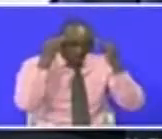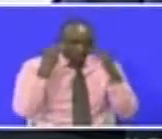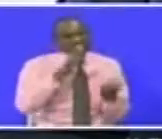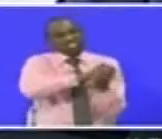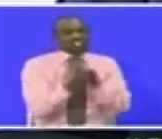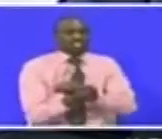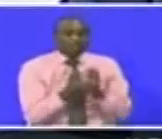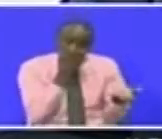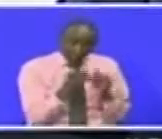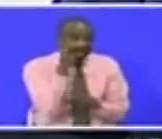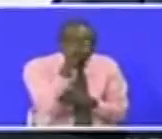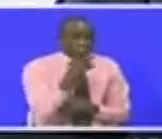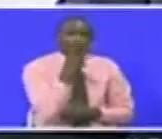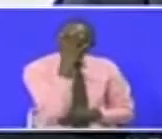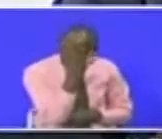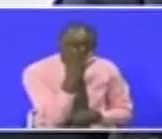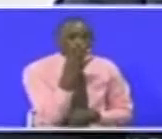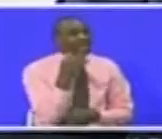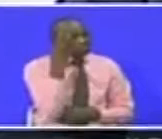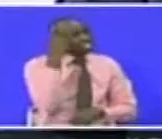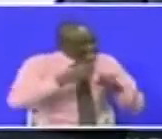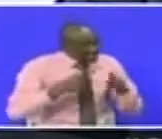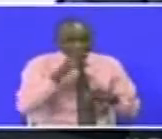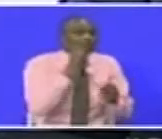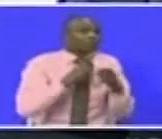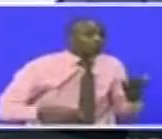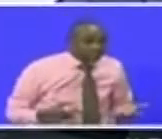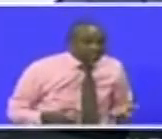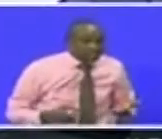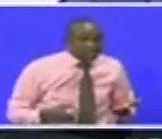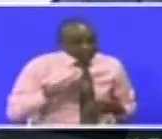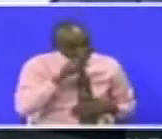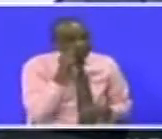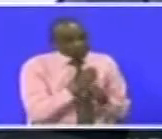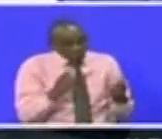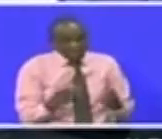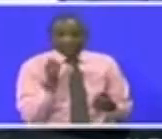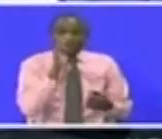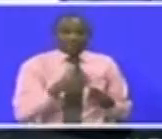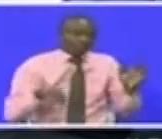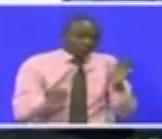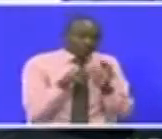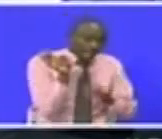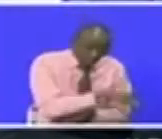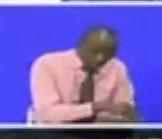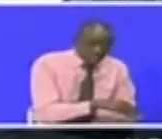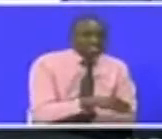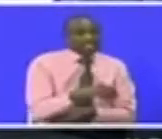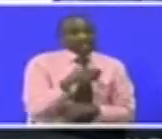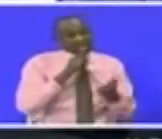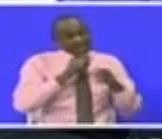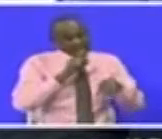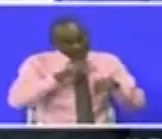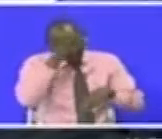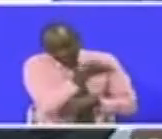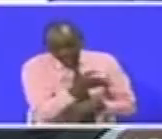can ask you, for the last 3 years, what have they done? They beat Wambora, Wambora is back in the office. They beat, I don't know who, that person is back